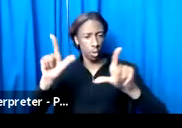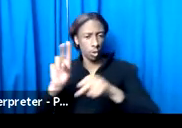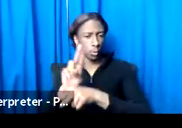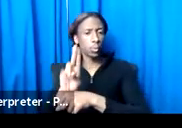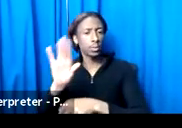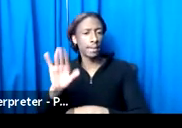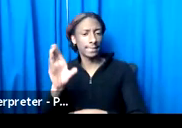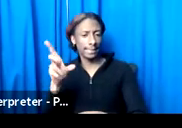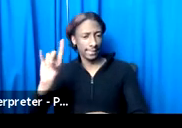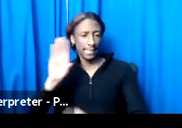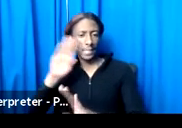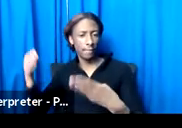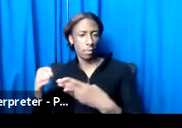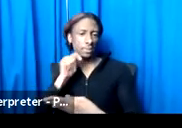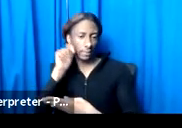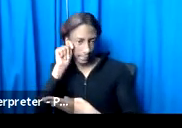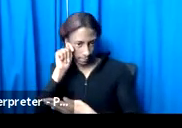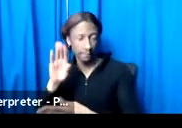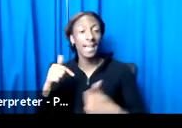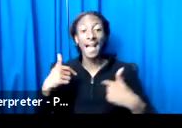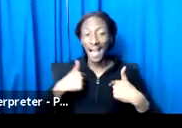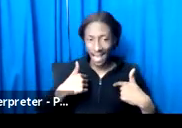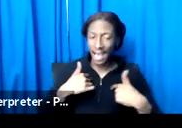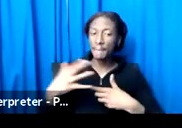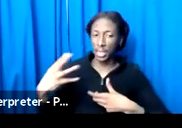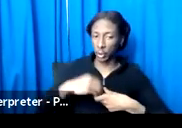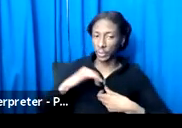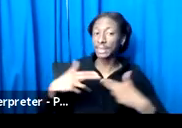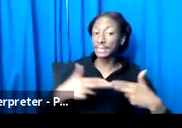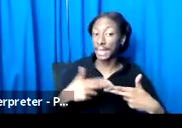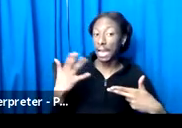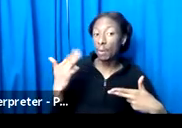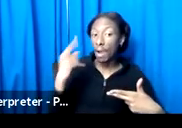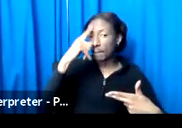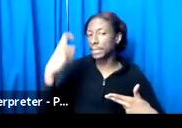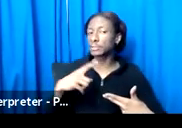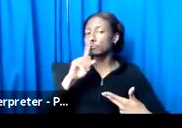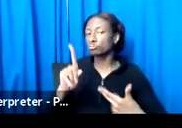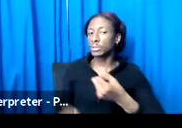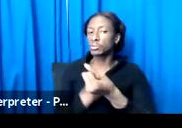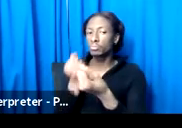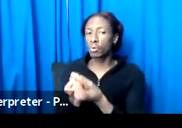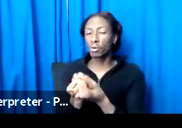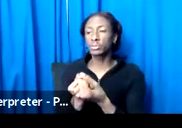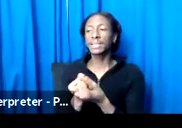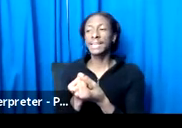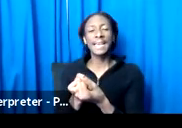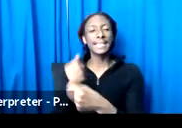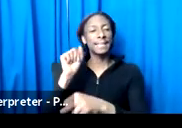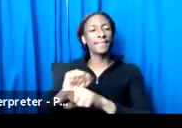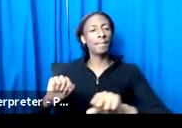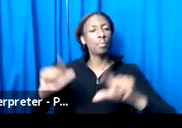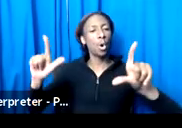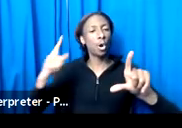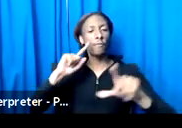the adolescent edition. I am including this slide because it really provides a framework for the